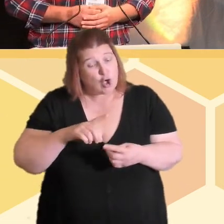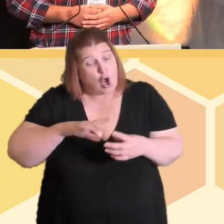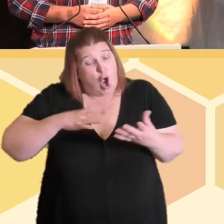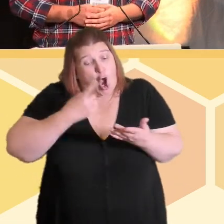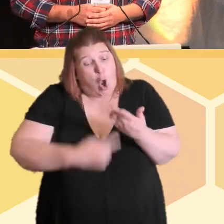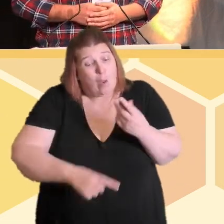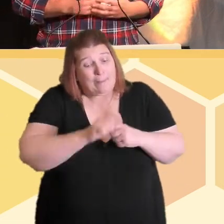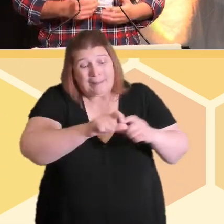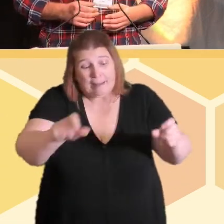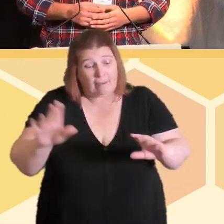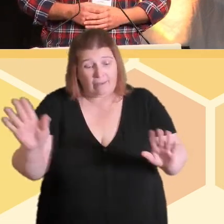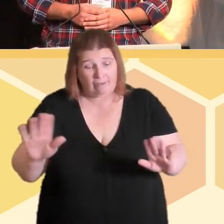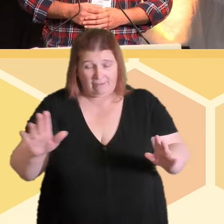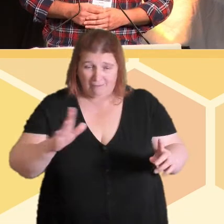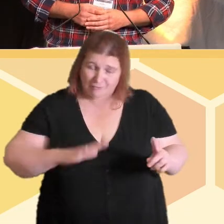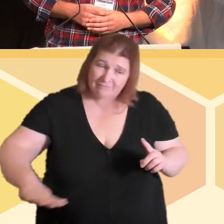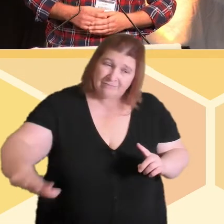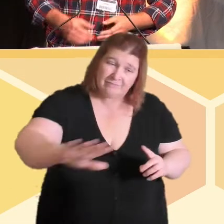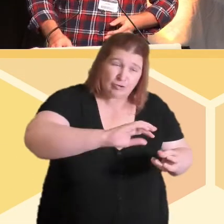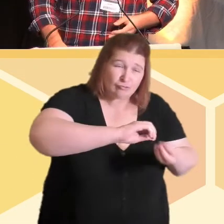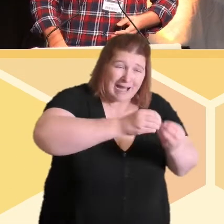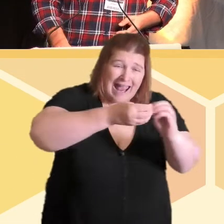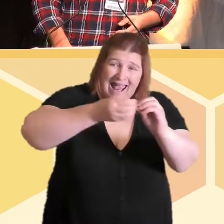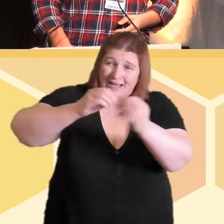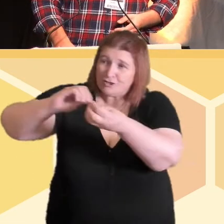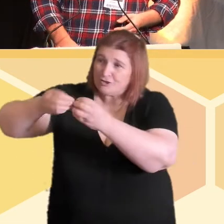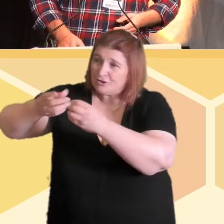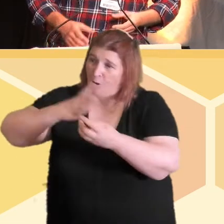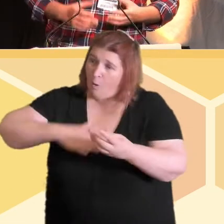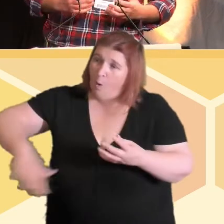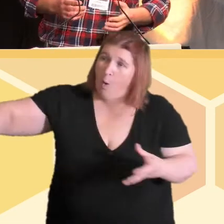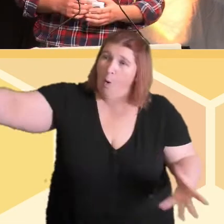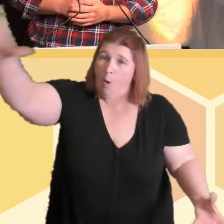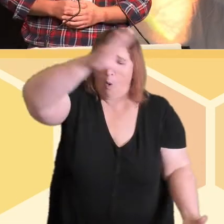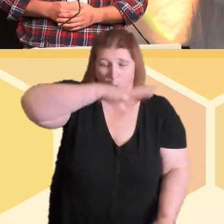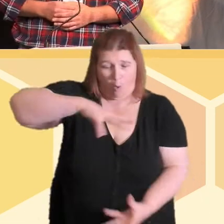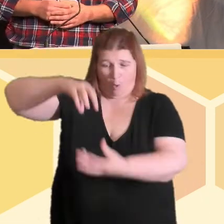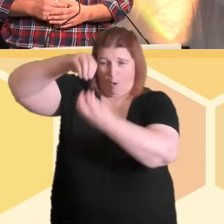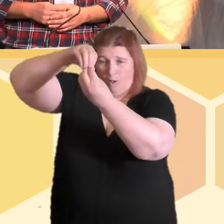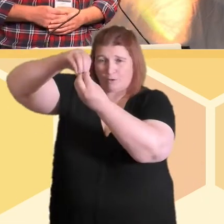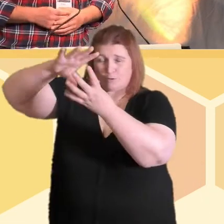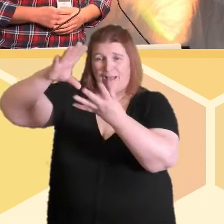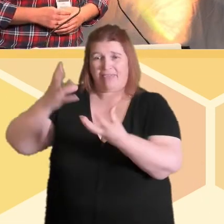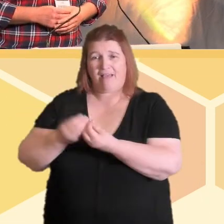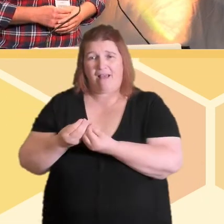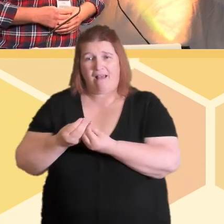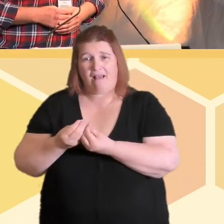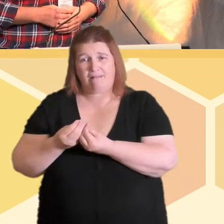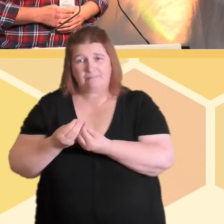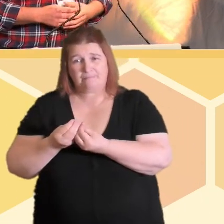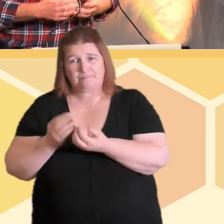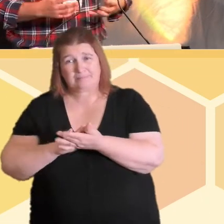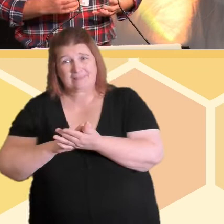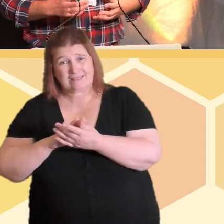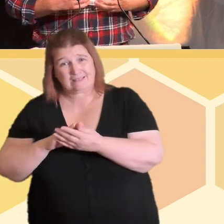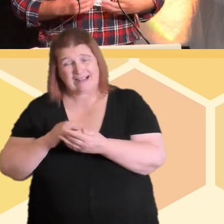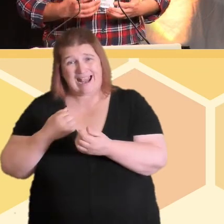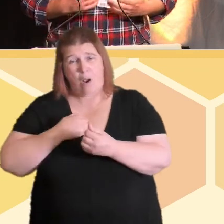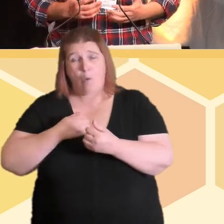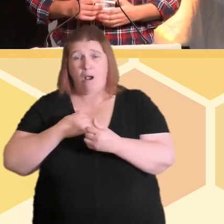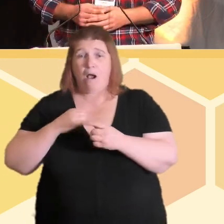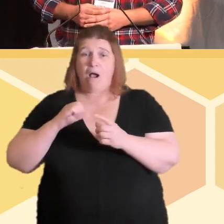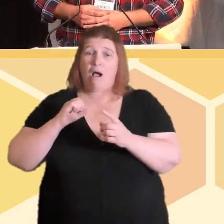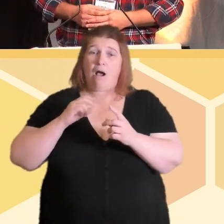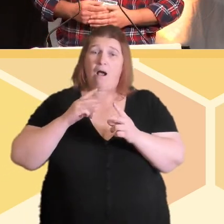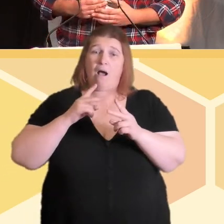creation. We're all in it together. So how does this impact our discipleship and our mission then? Well, in our